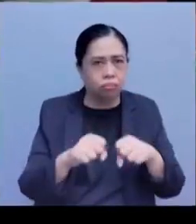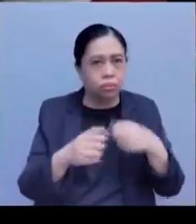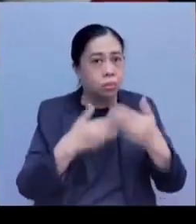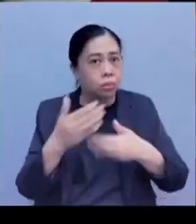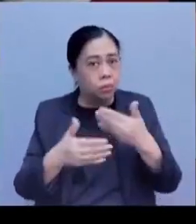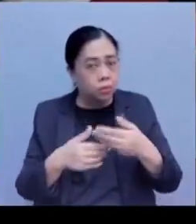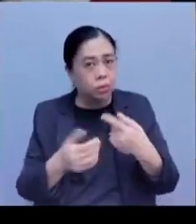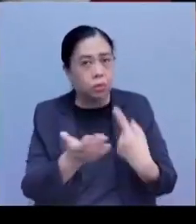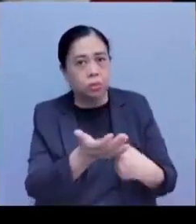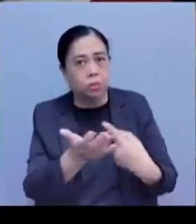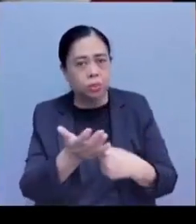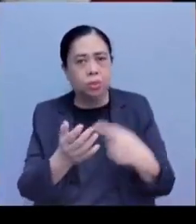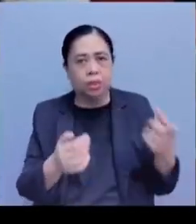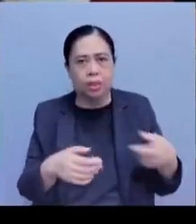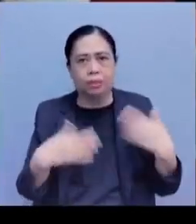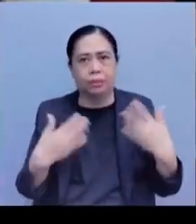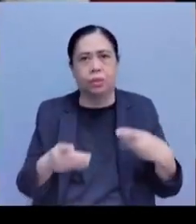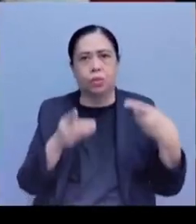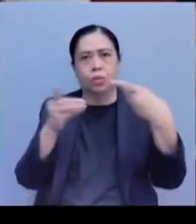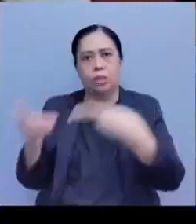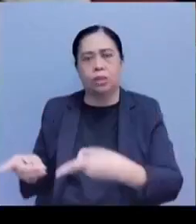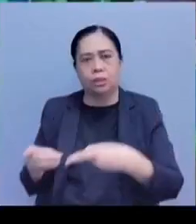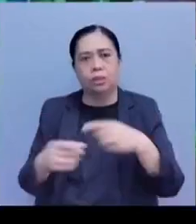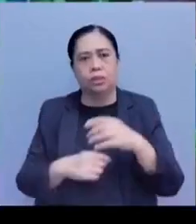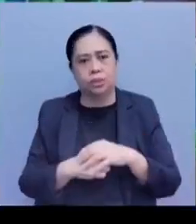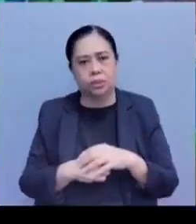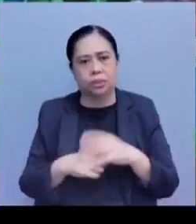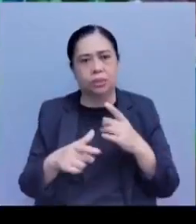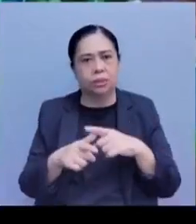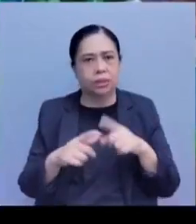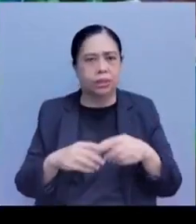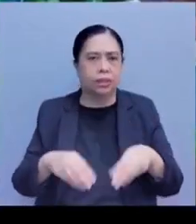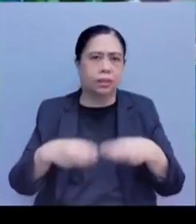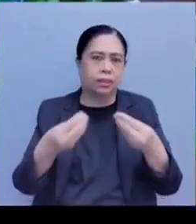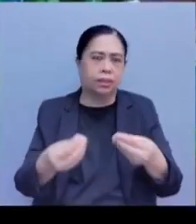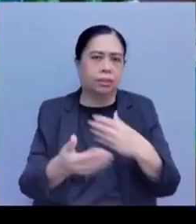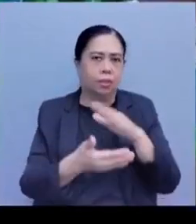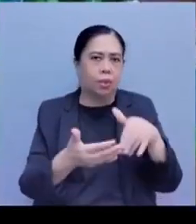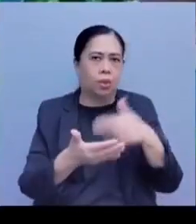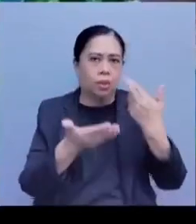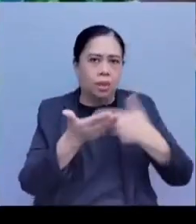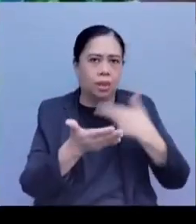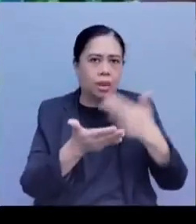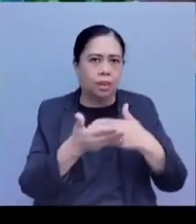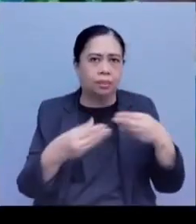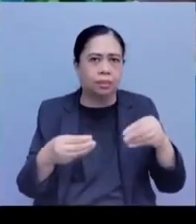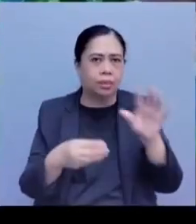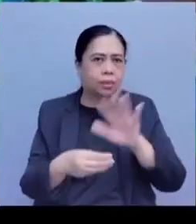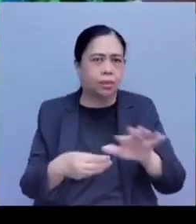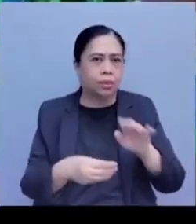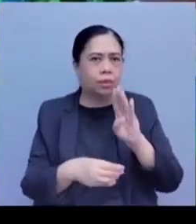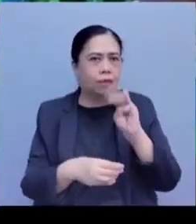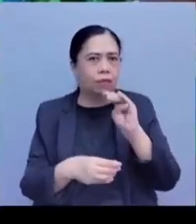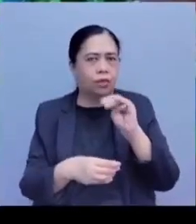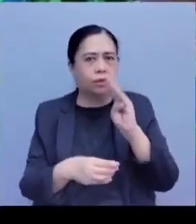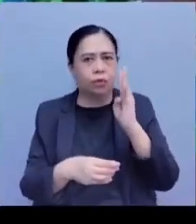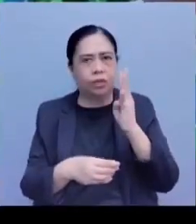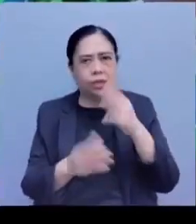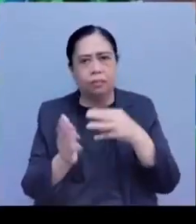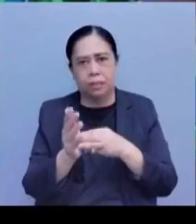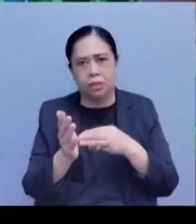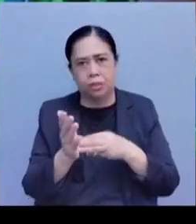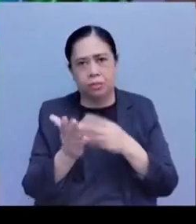a deed of donation was signed by BOC and turned over the confiscated rice with a market value of over 40 million pesos